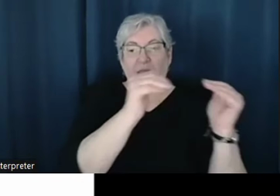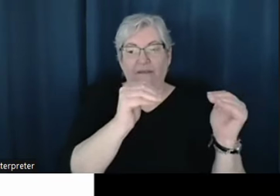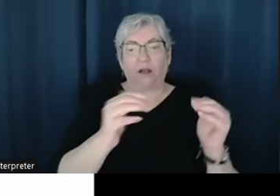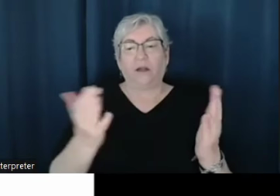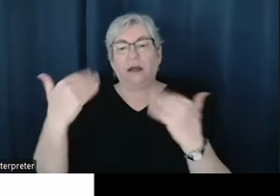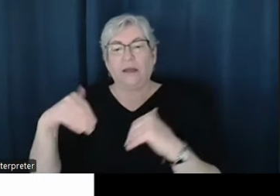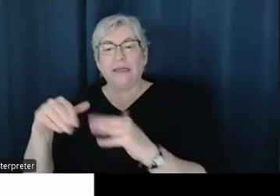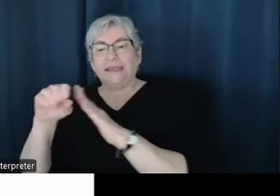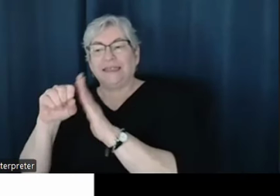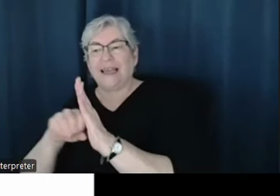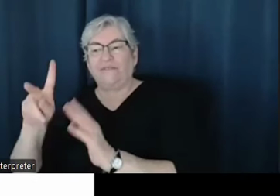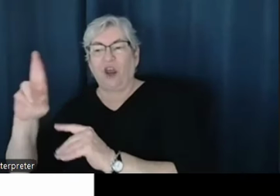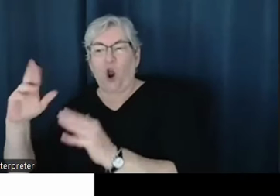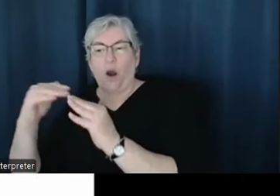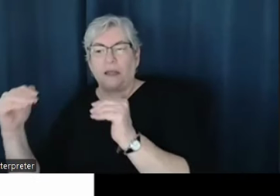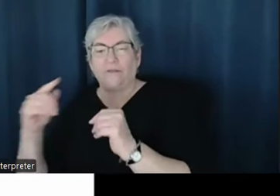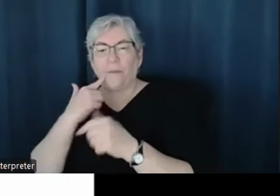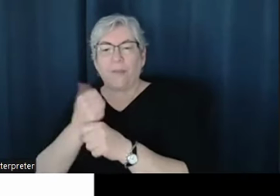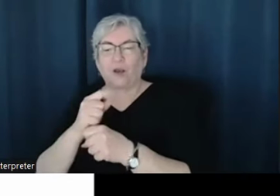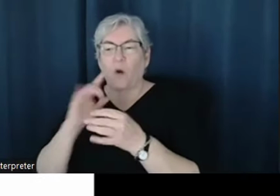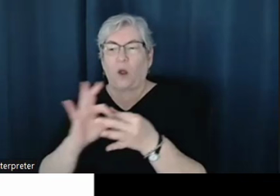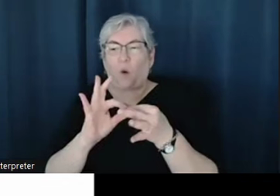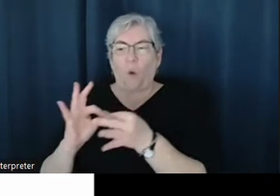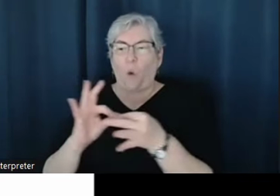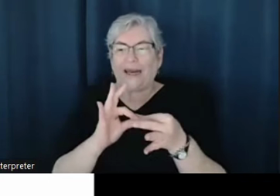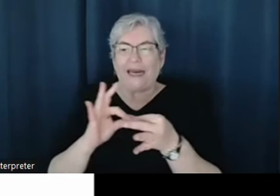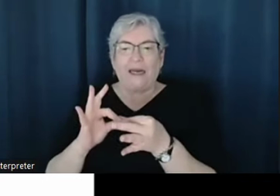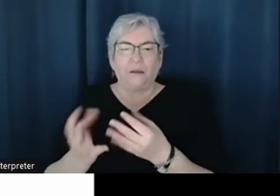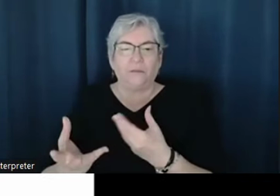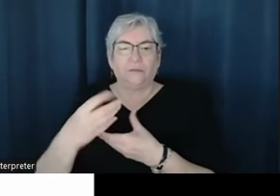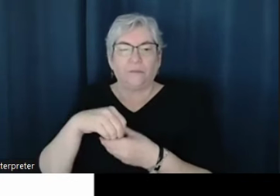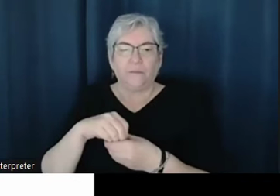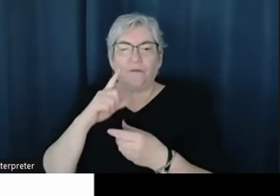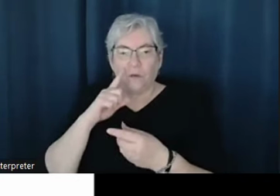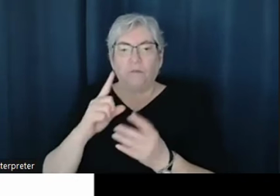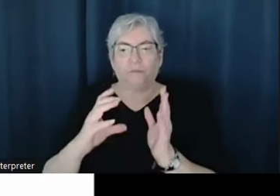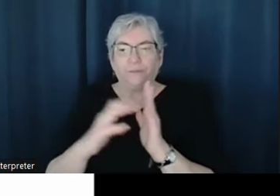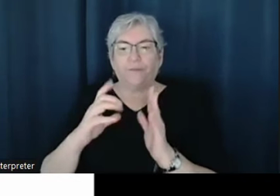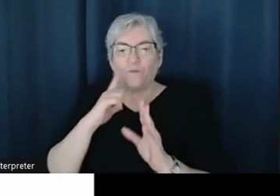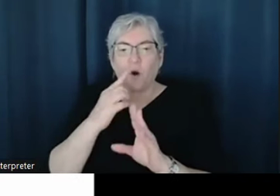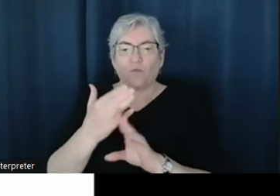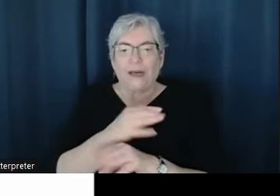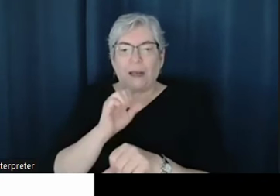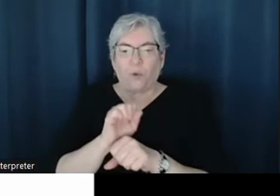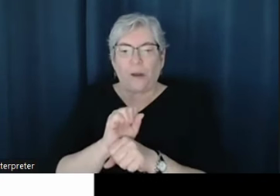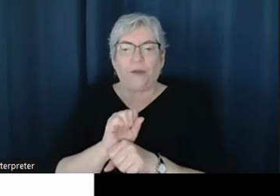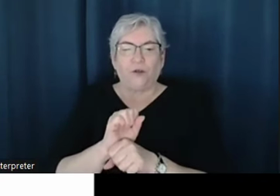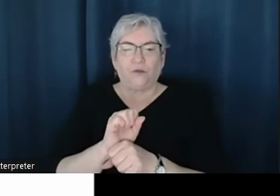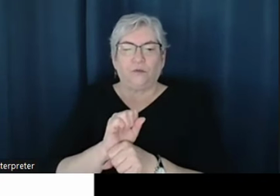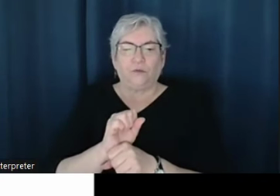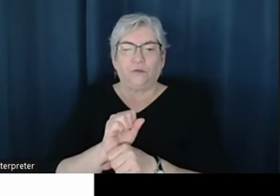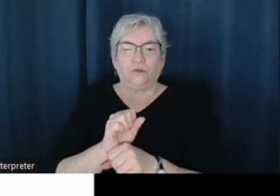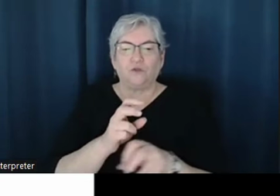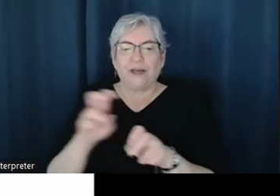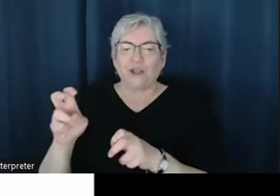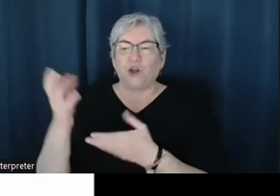system to ensure coordination involving the provision of these pre-employment transition services.